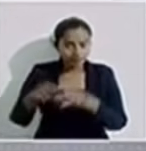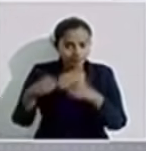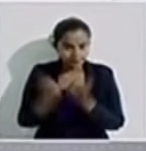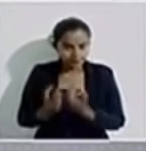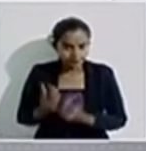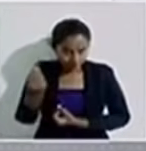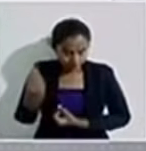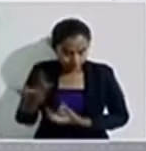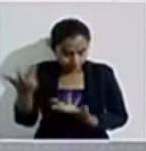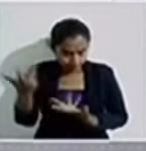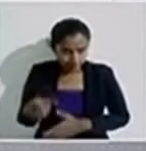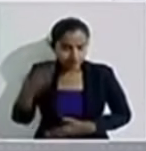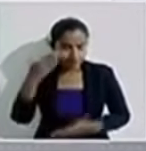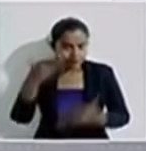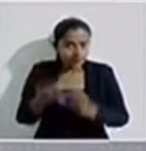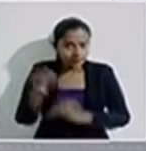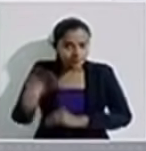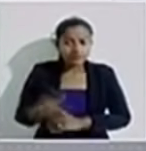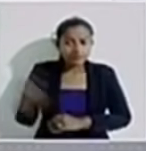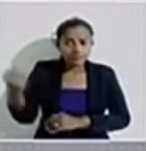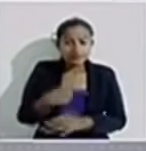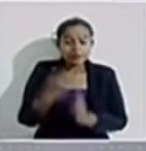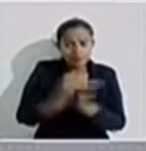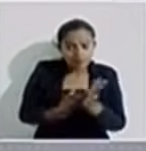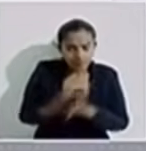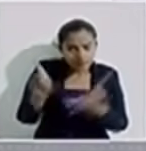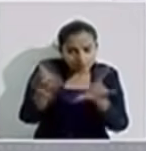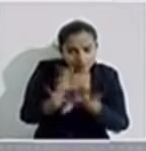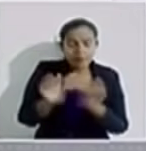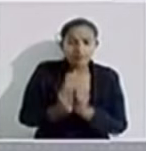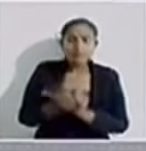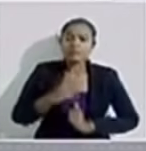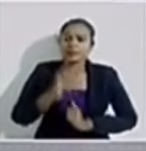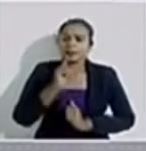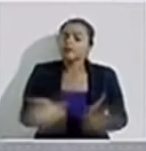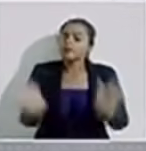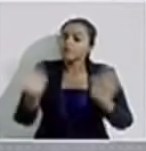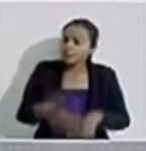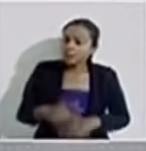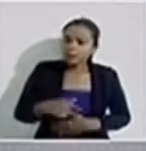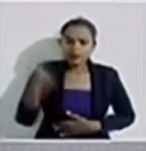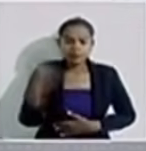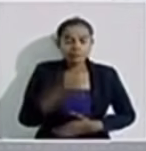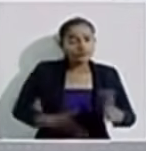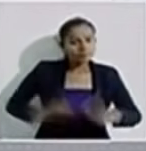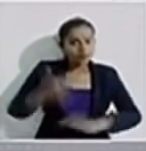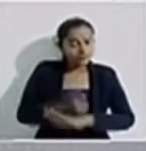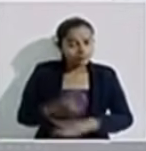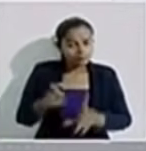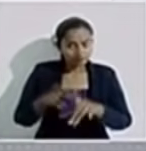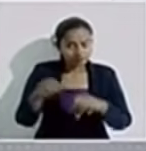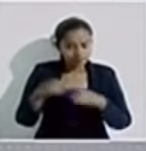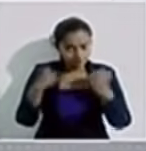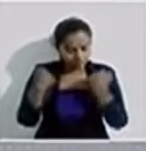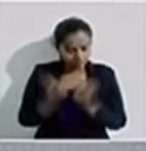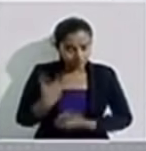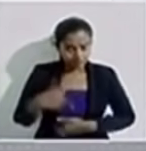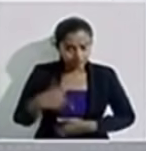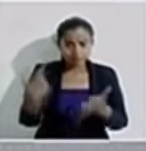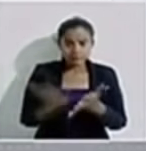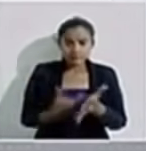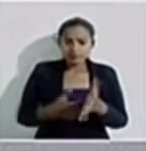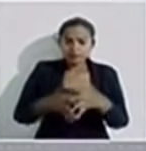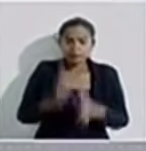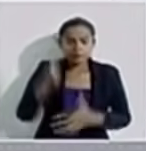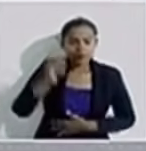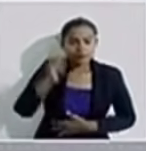relevant terms and conditions. In conclusion, the Vice Chairman of Epic Lanka Technologies, Rishan Wanyarachi, issuing the release on behalf